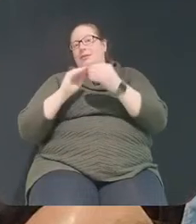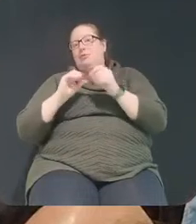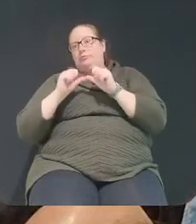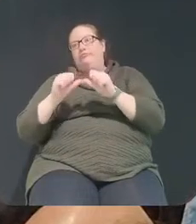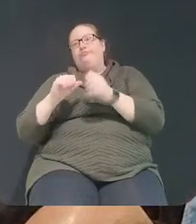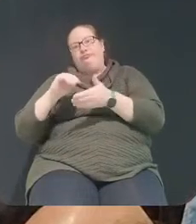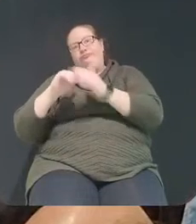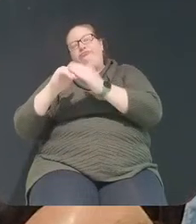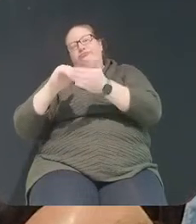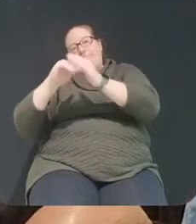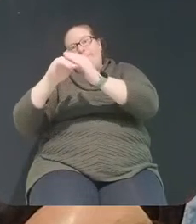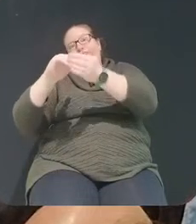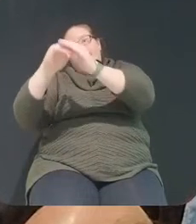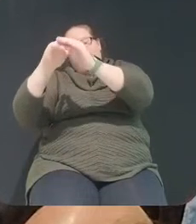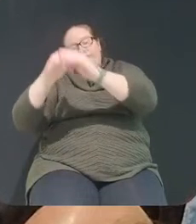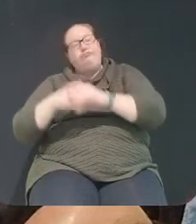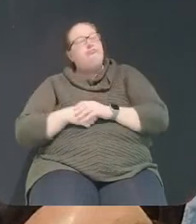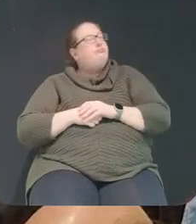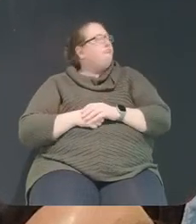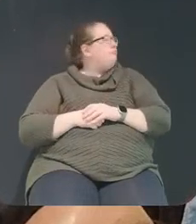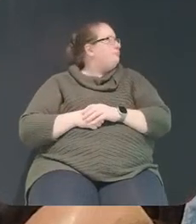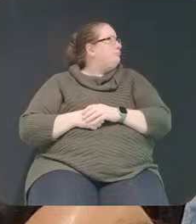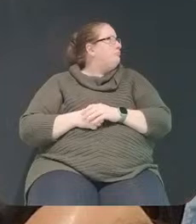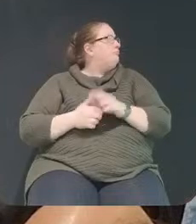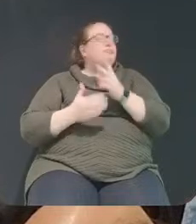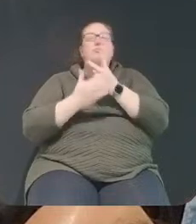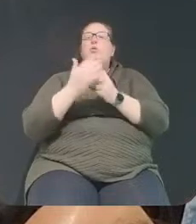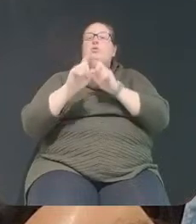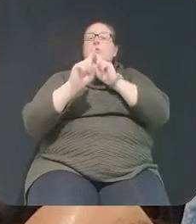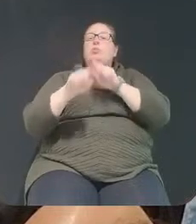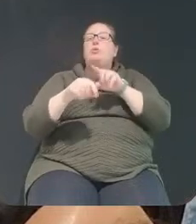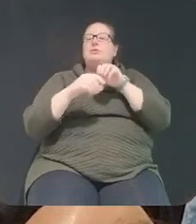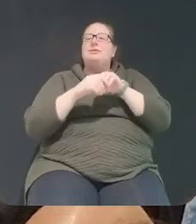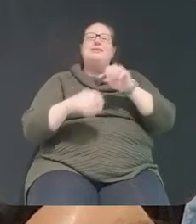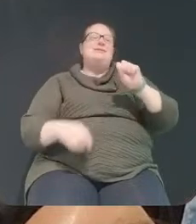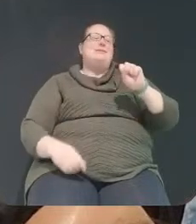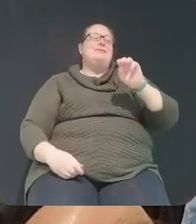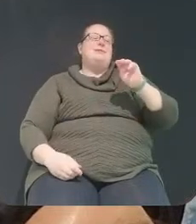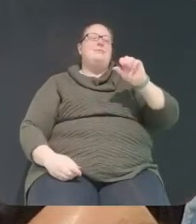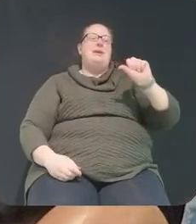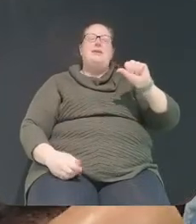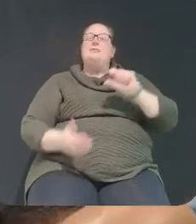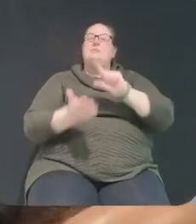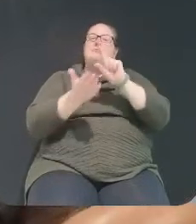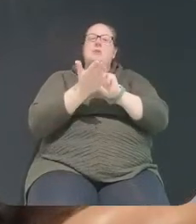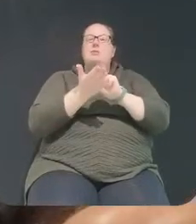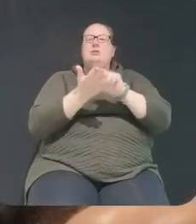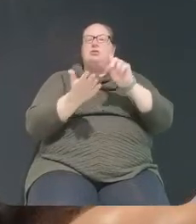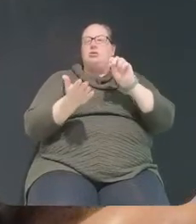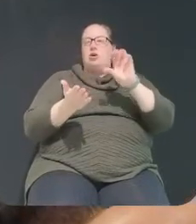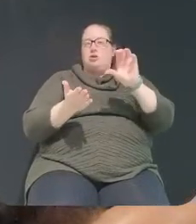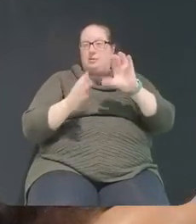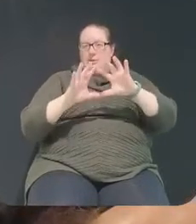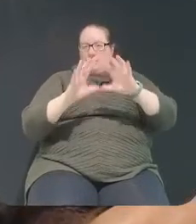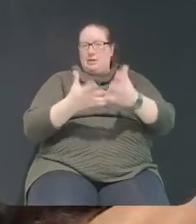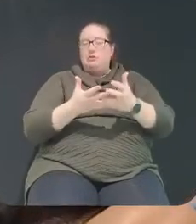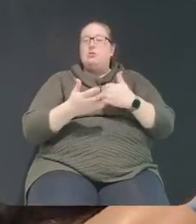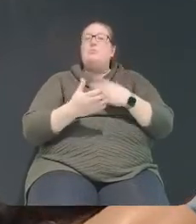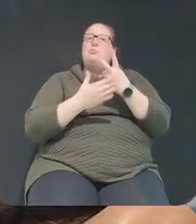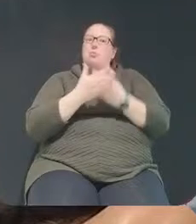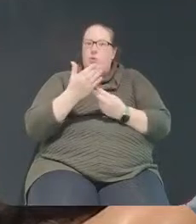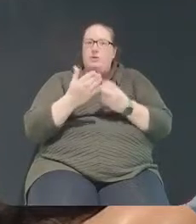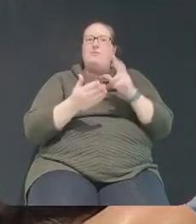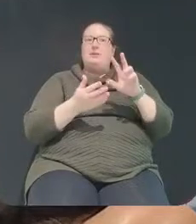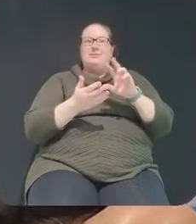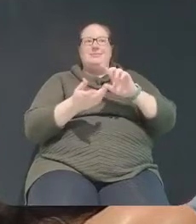grow. Both of these reports are cataloged in SMA's published documents collection. They've both been digitized and can be viewed